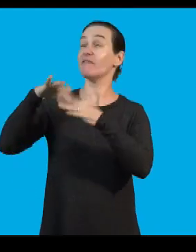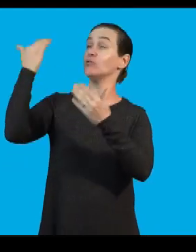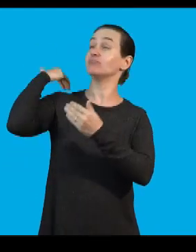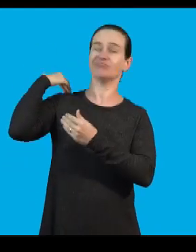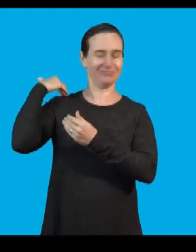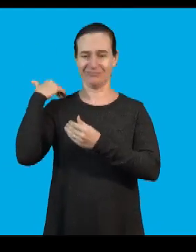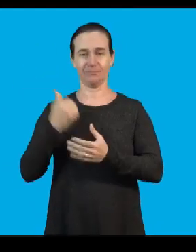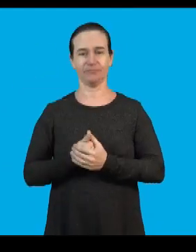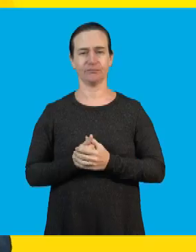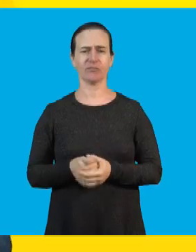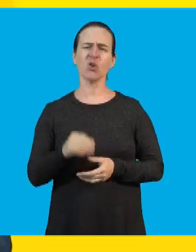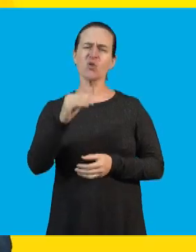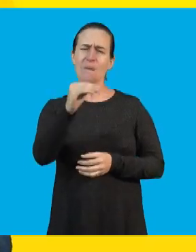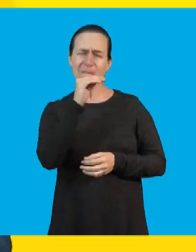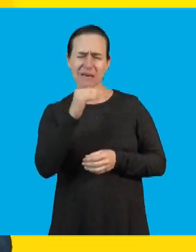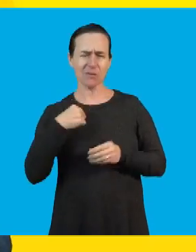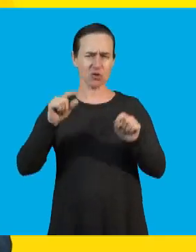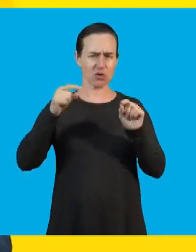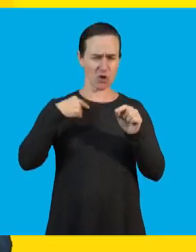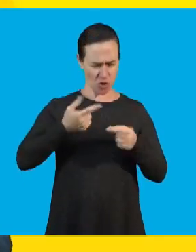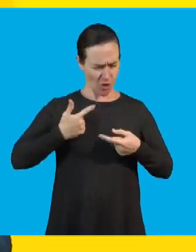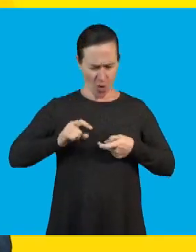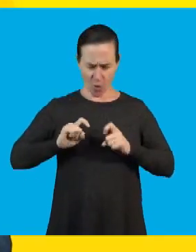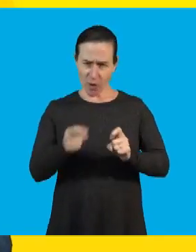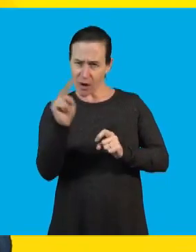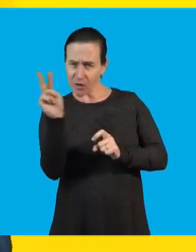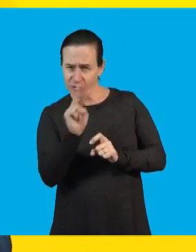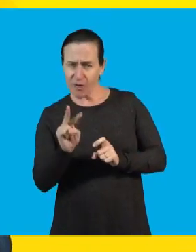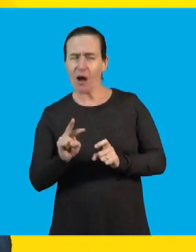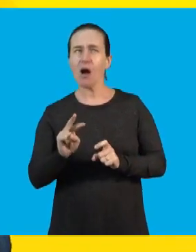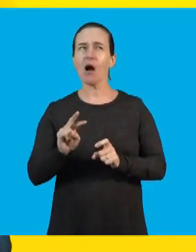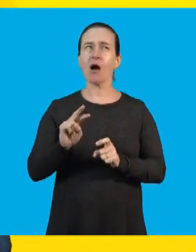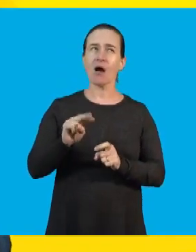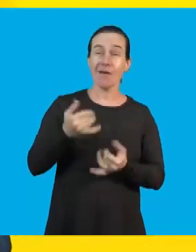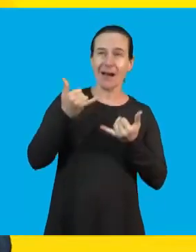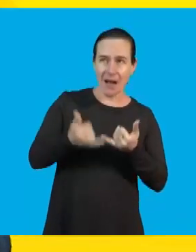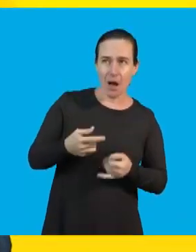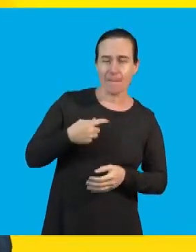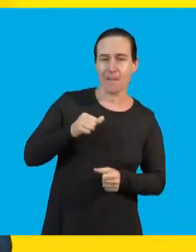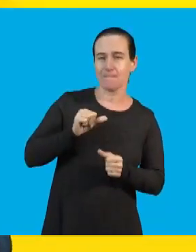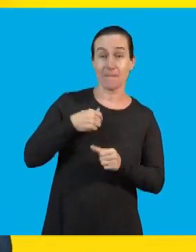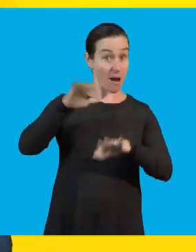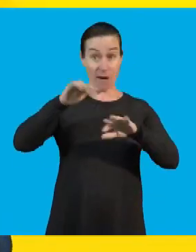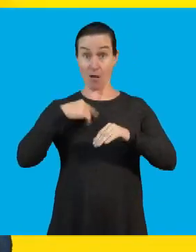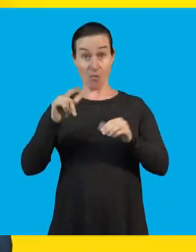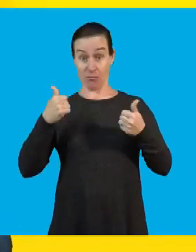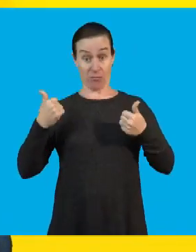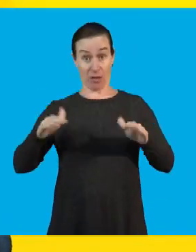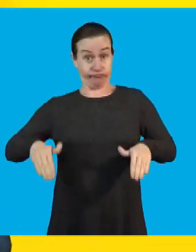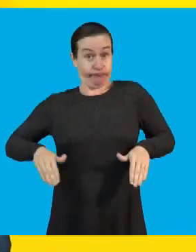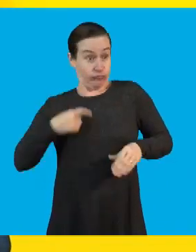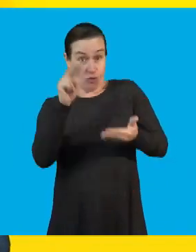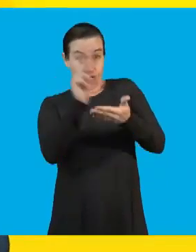see how when you skim and scan the title of the comprehension, you're sort of shaping your head around what you need